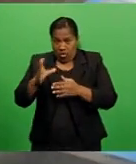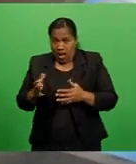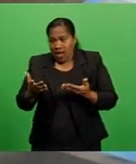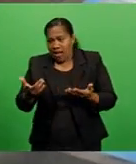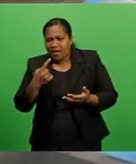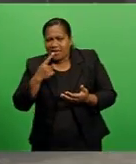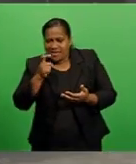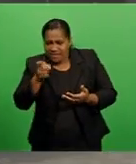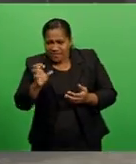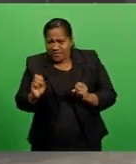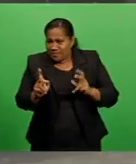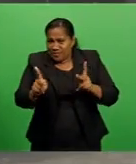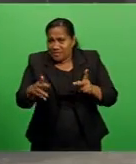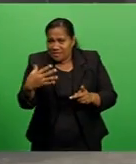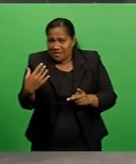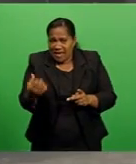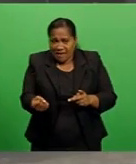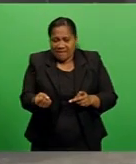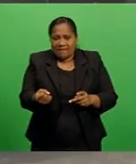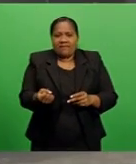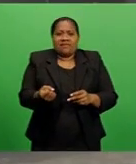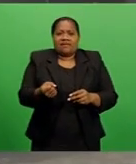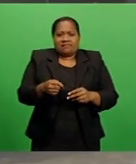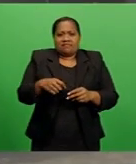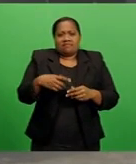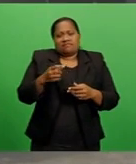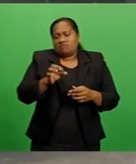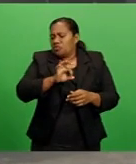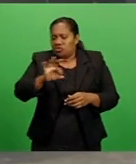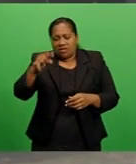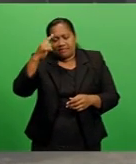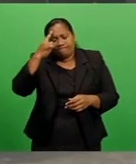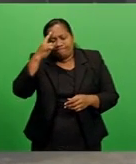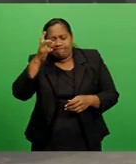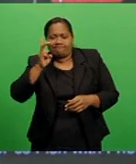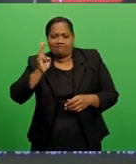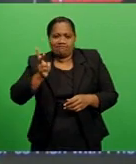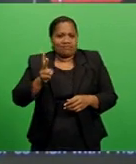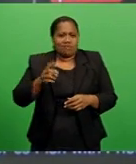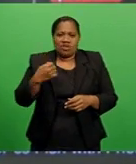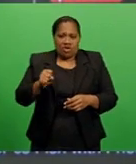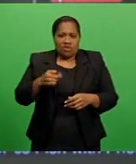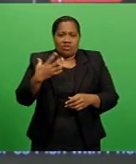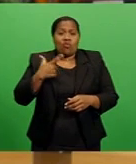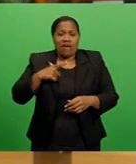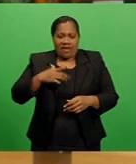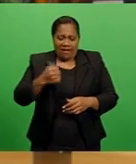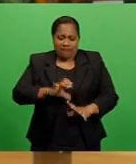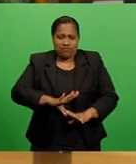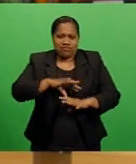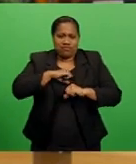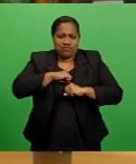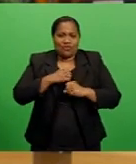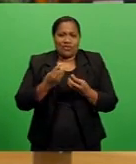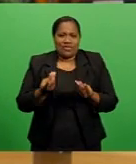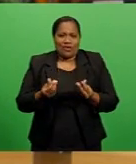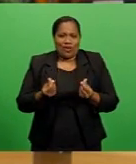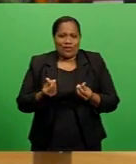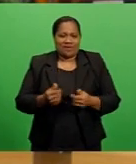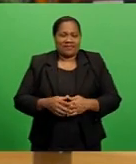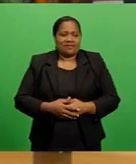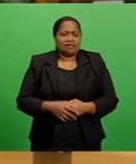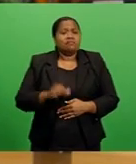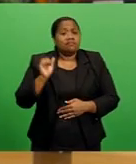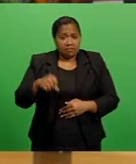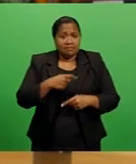opportunity arises for expansion, they will not think twice as they have confidence in the economy. Even though we are